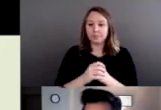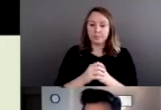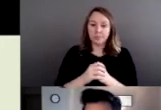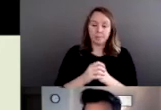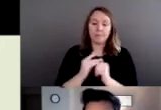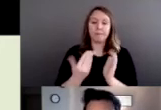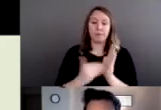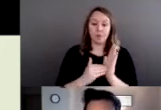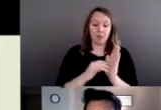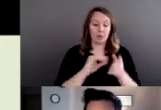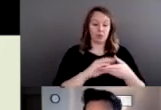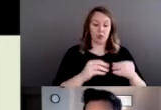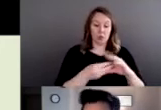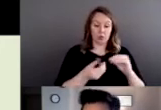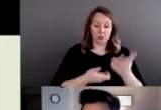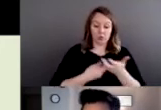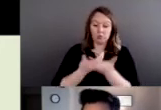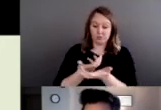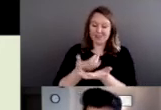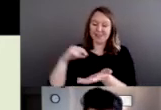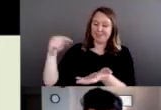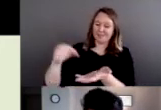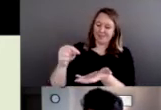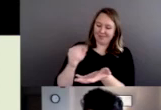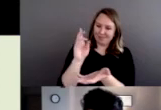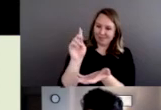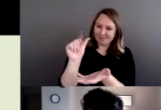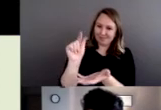our data, and that we can answer these questions.